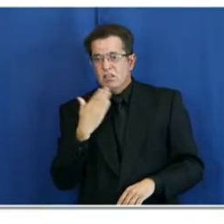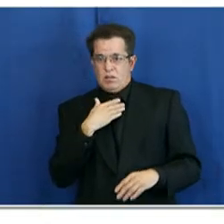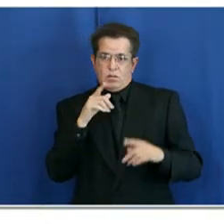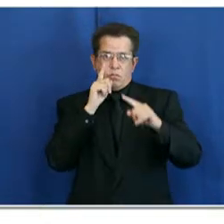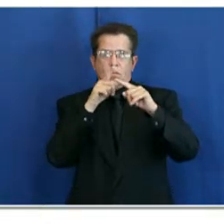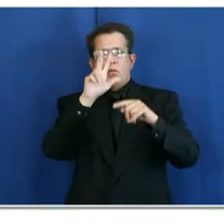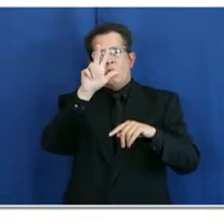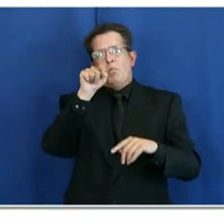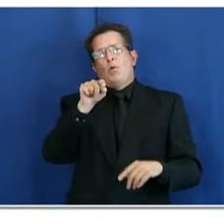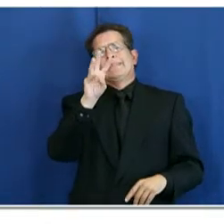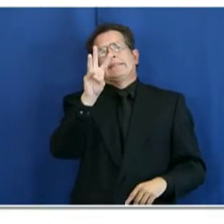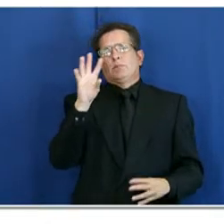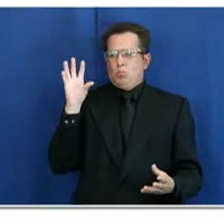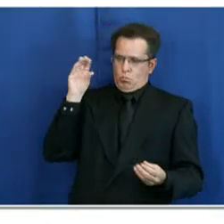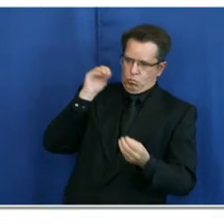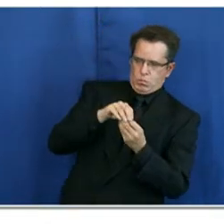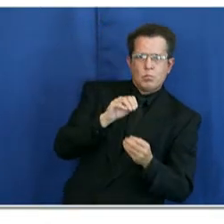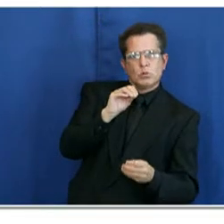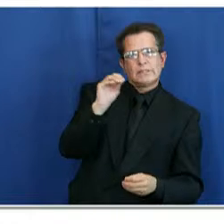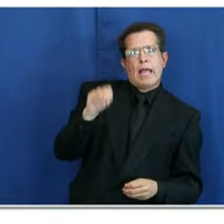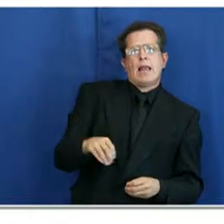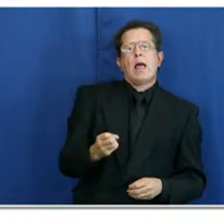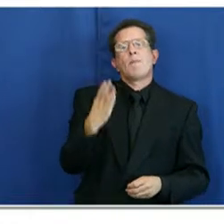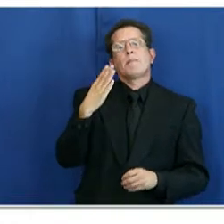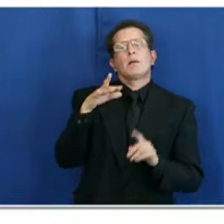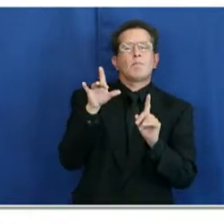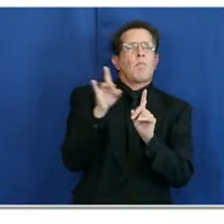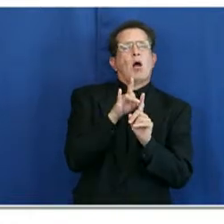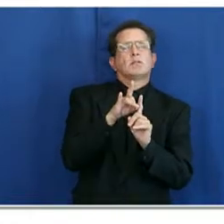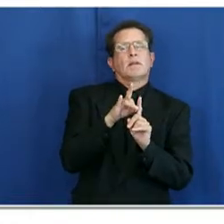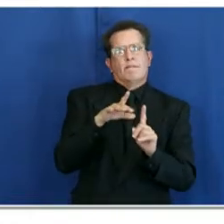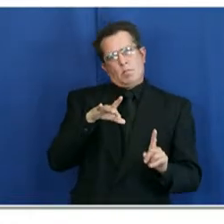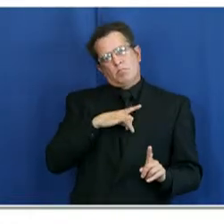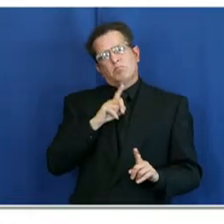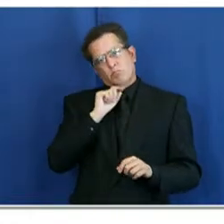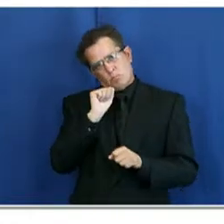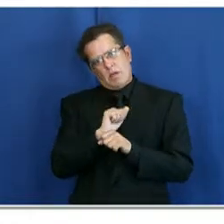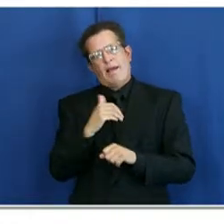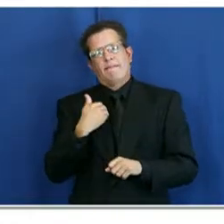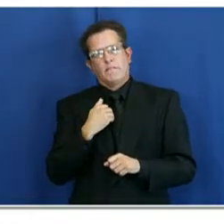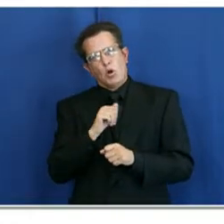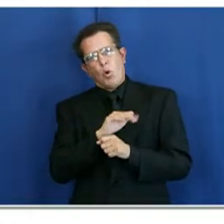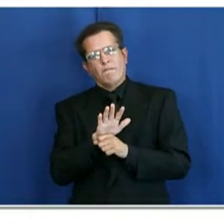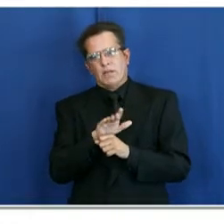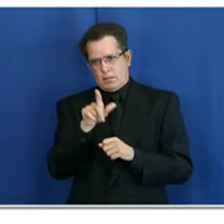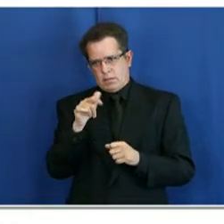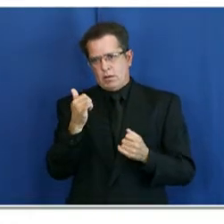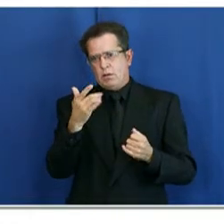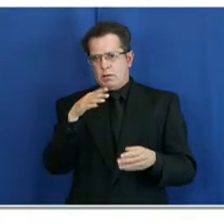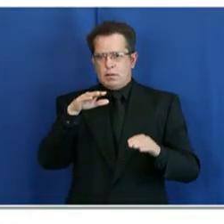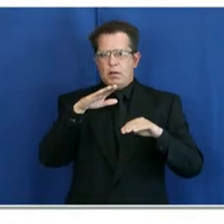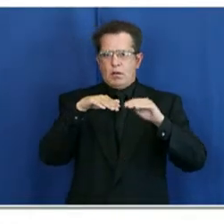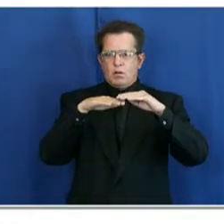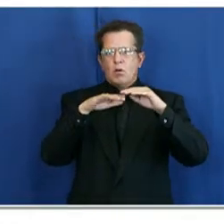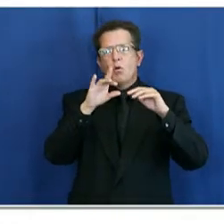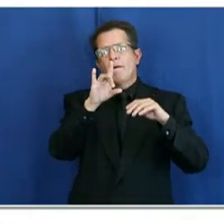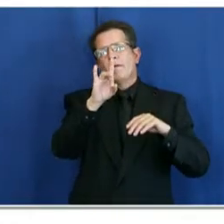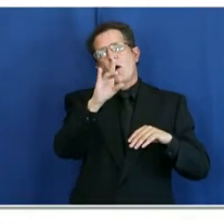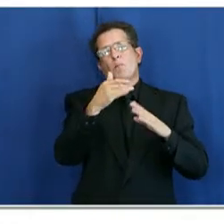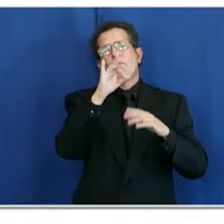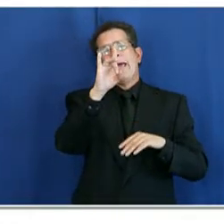positive, 3.6. And you can see our total tests reported there, just under 800,000 tests reported in San Diego